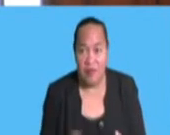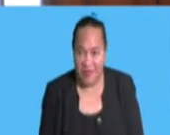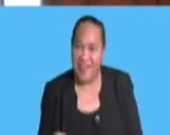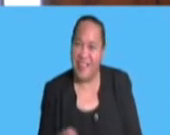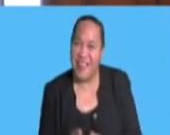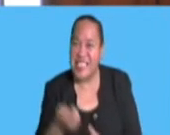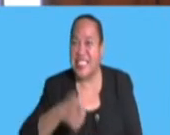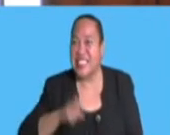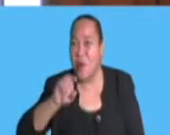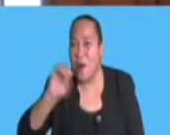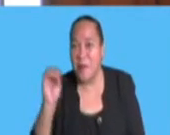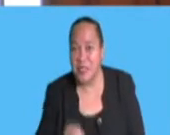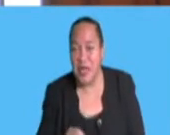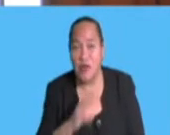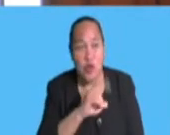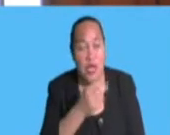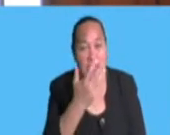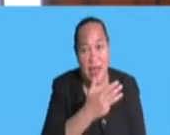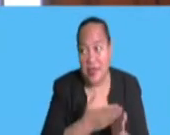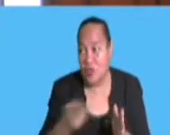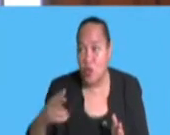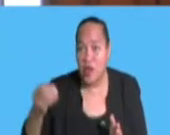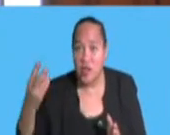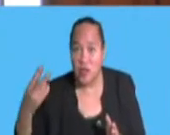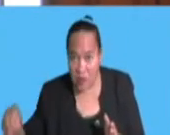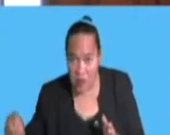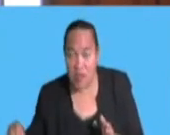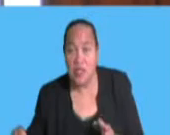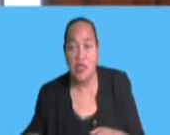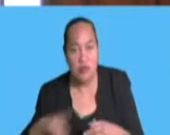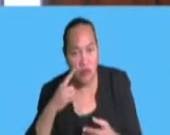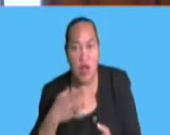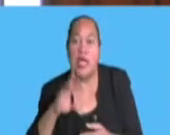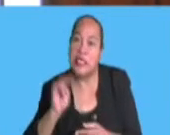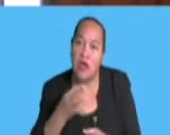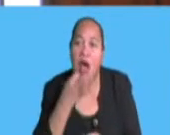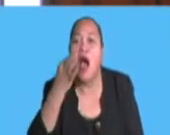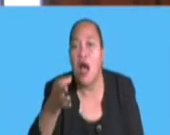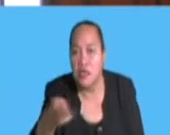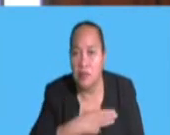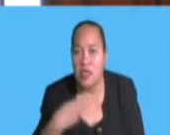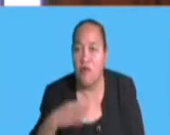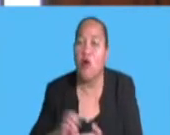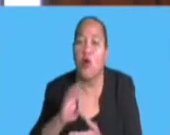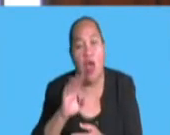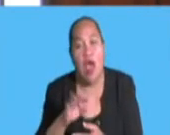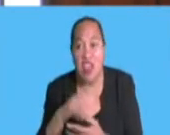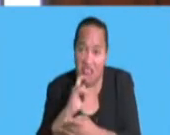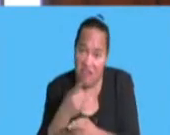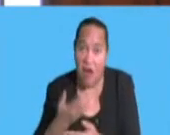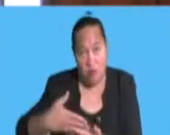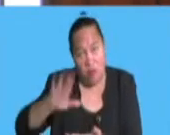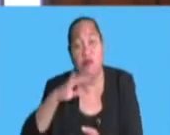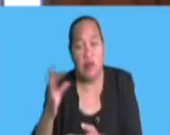of the 2019-2020 budget estimates will need approval from the Minister for Economy and will encompass pretty much most